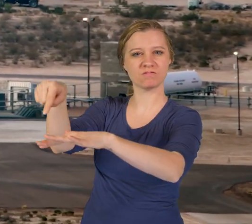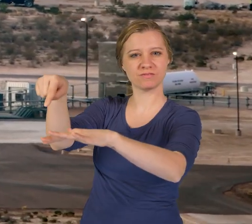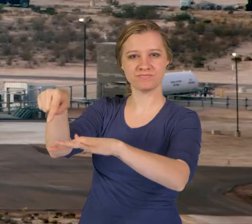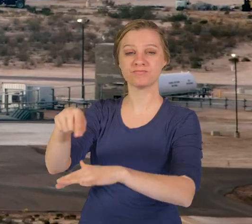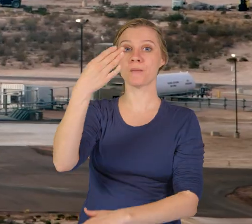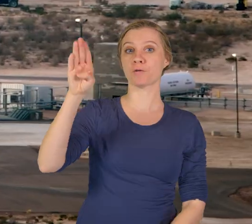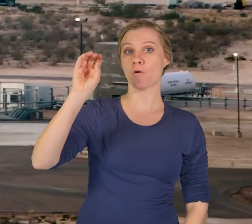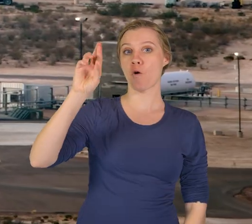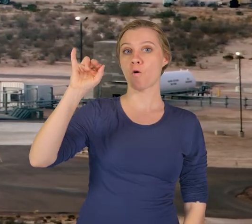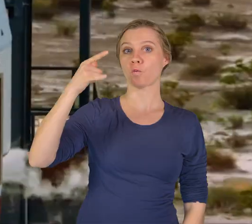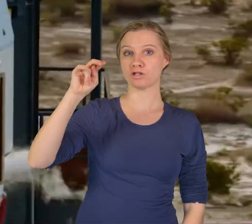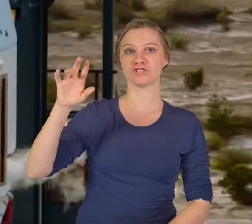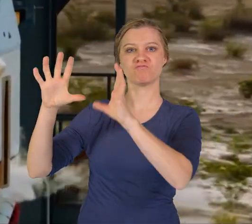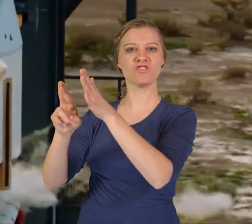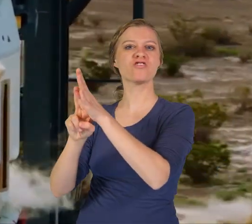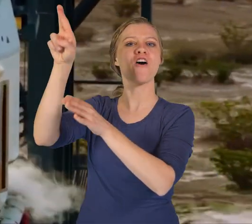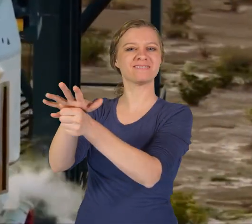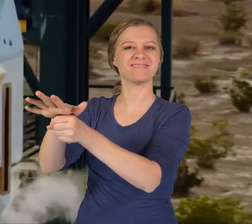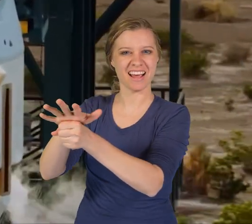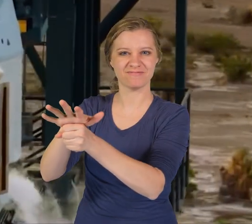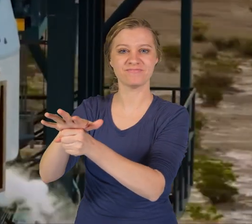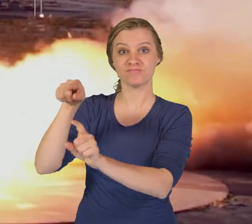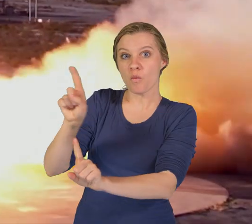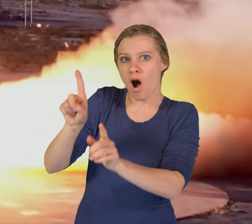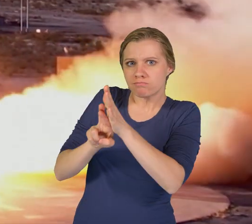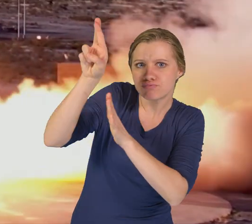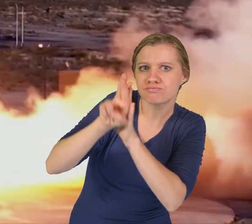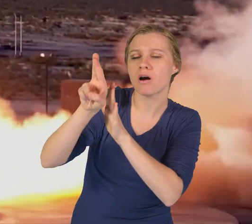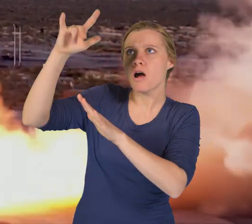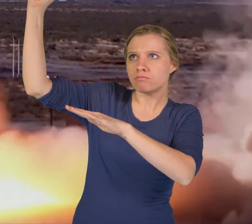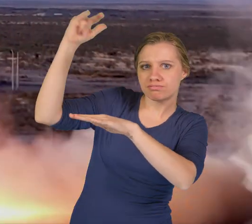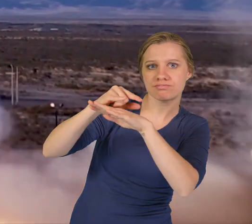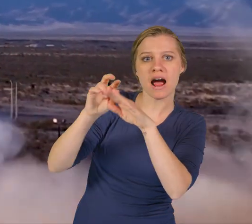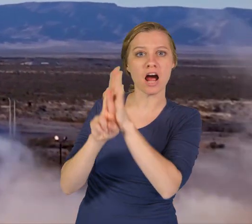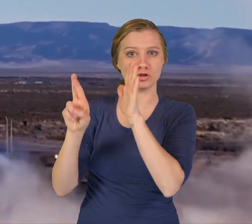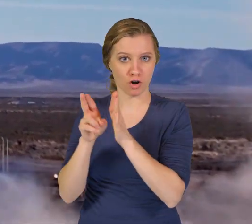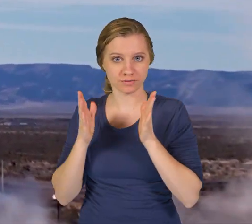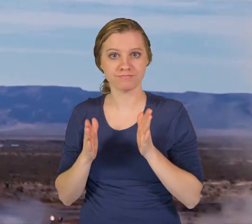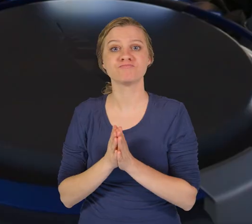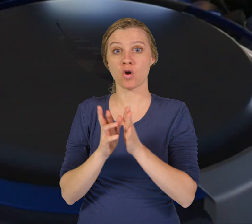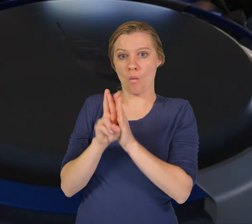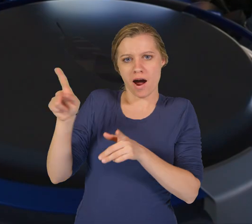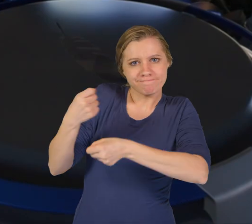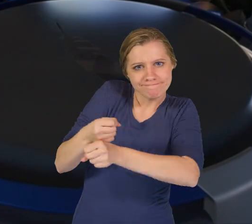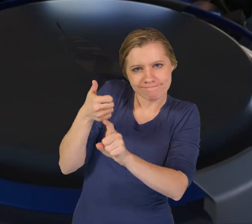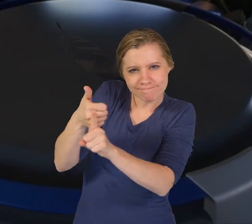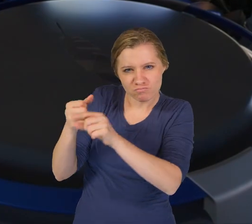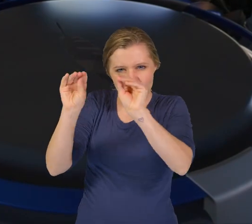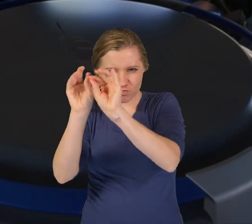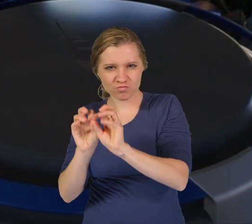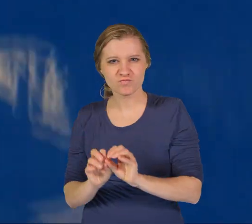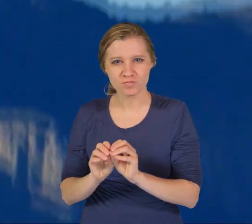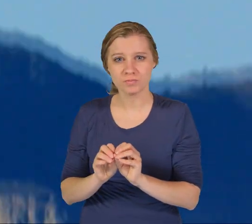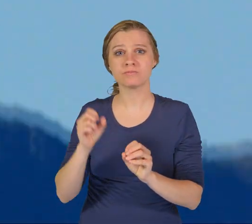the West Texas desert to Blue Origin Launch Site 1, where they launch and land astronauts in a rocket of